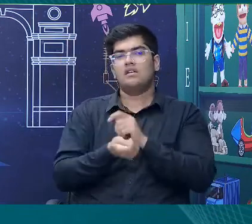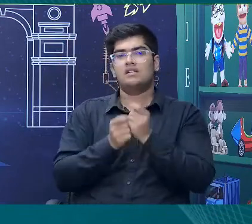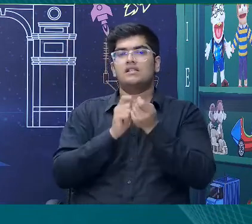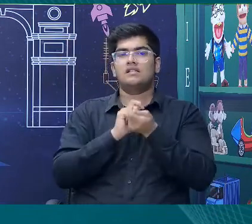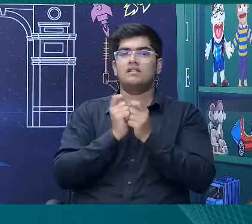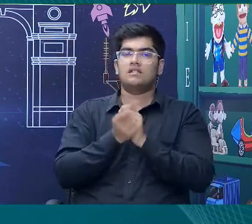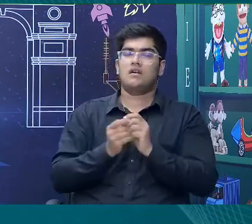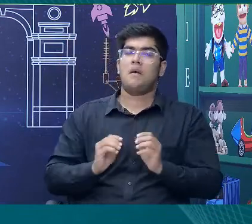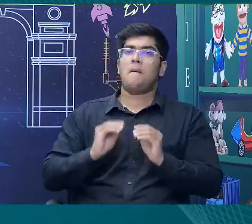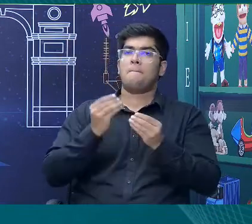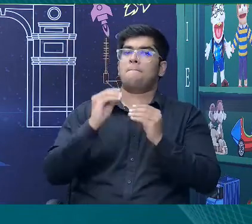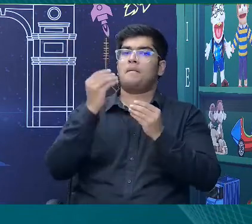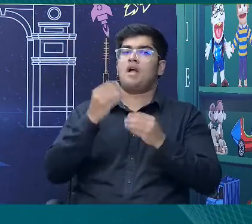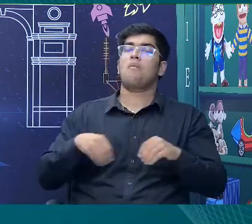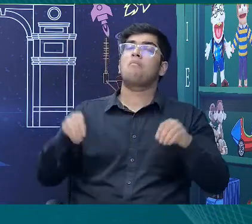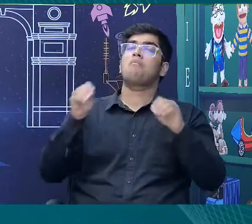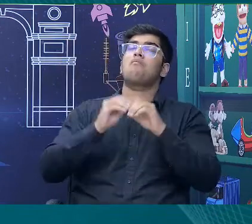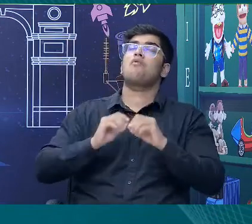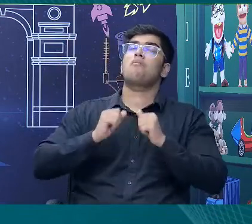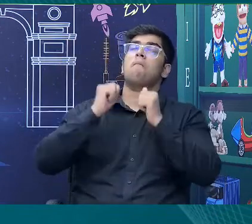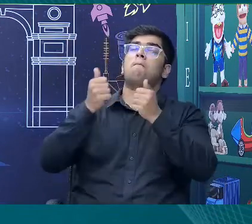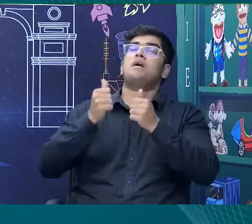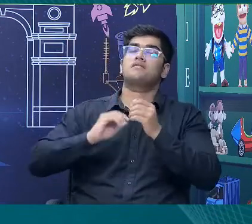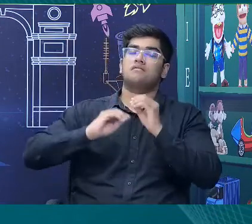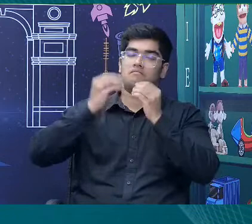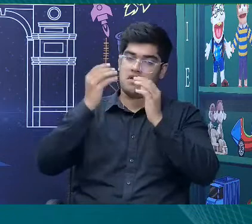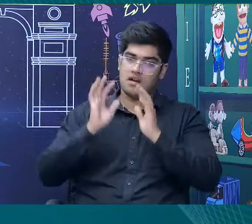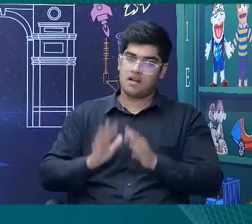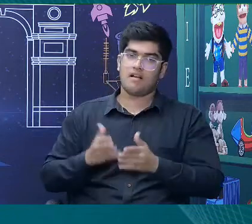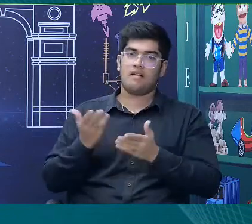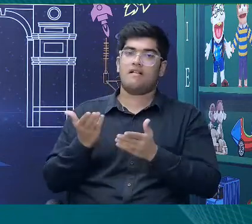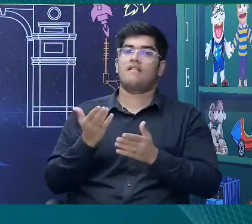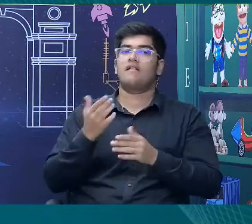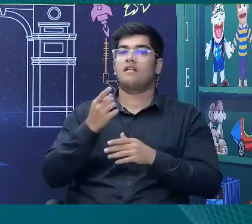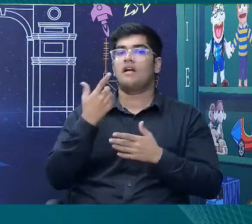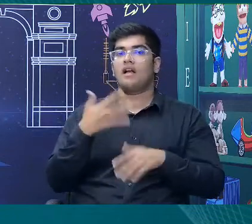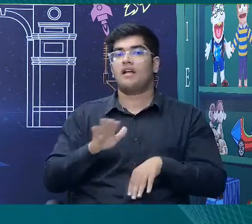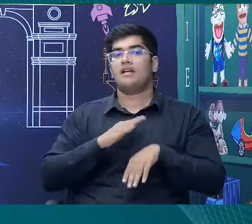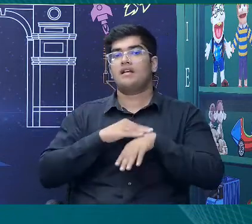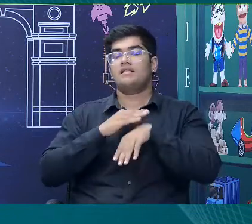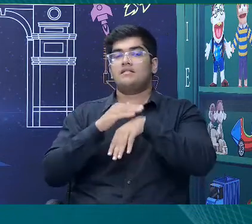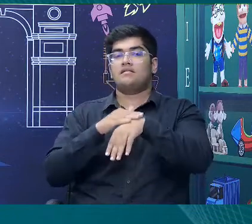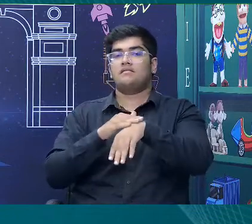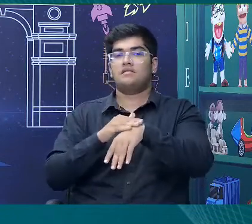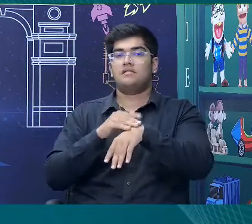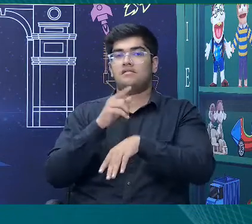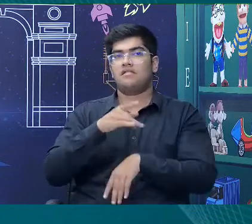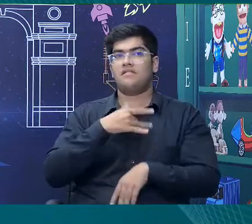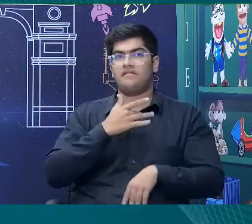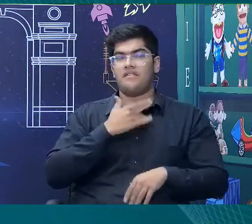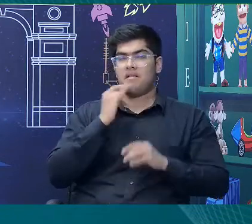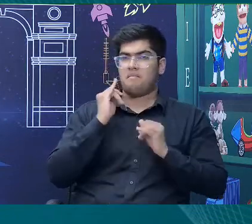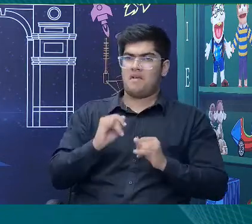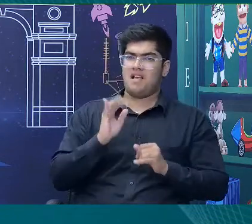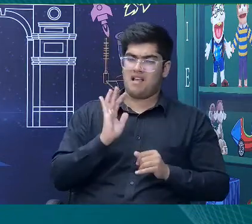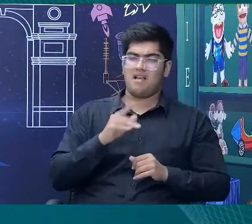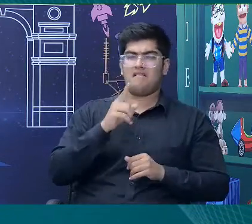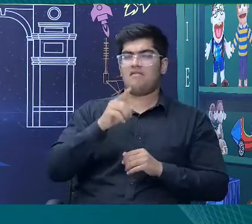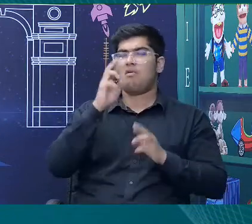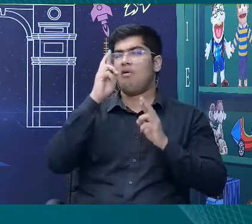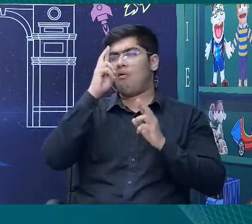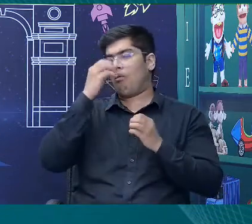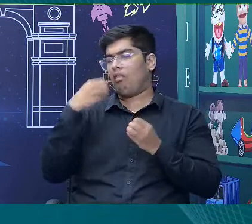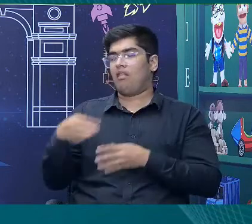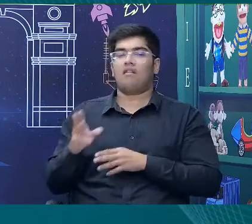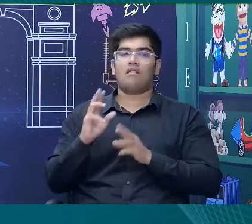better days to see. So when you're having bitter experiences, as all of us do, we shouldn't lose hope, and we should not